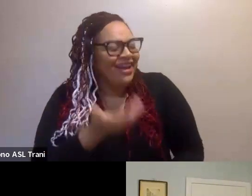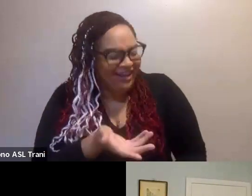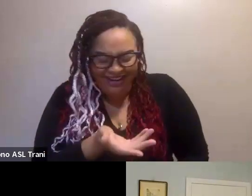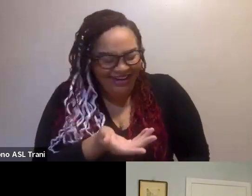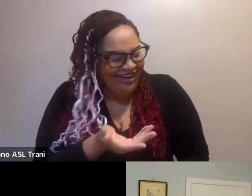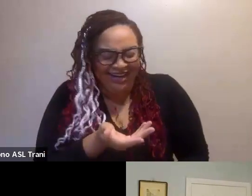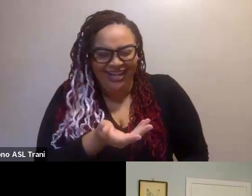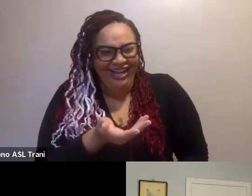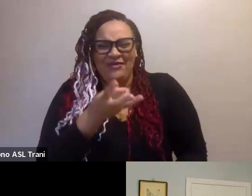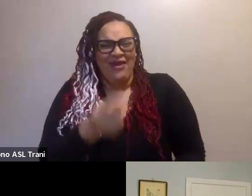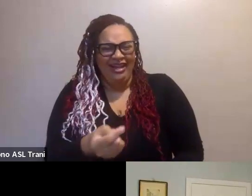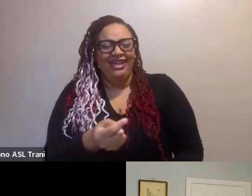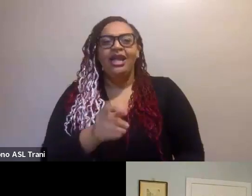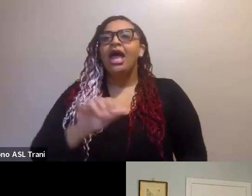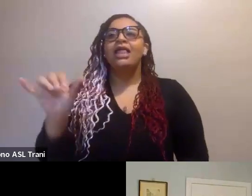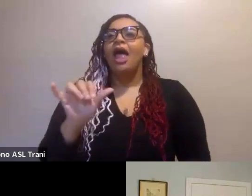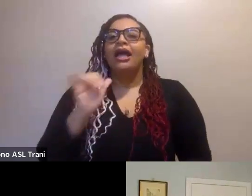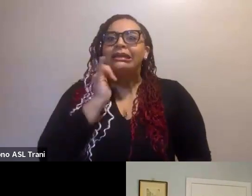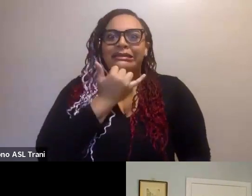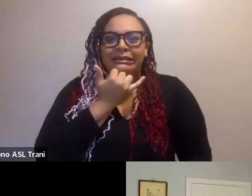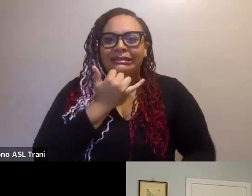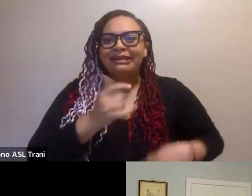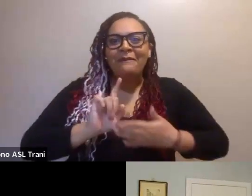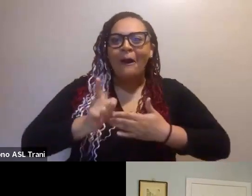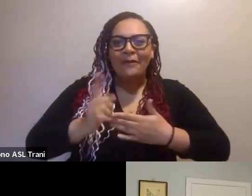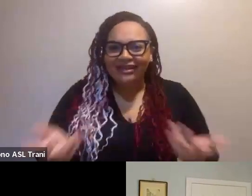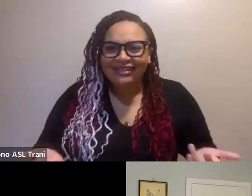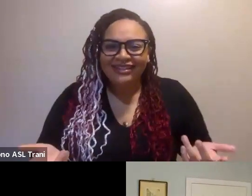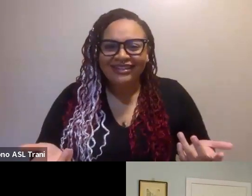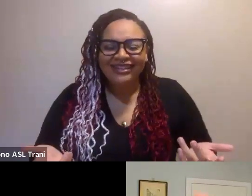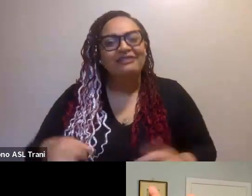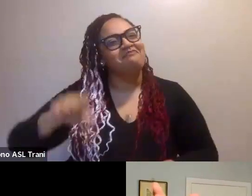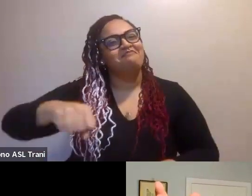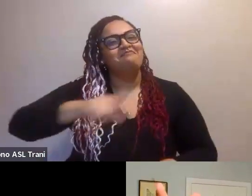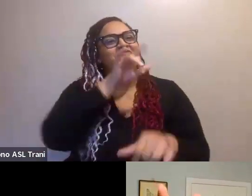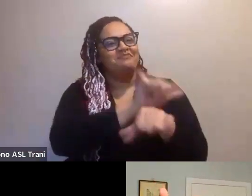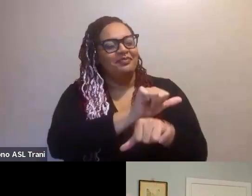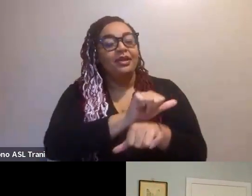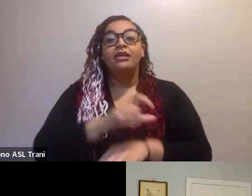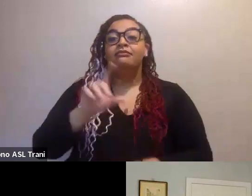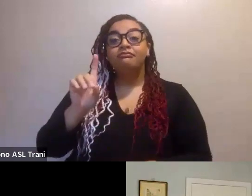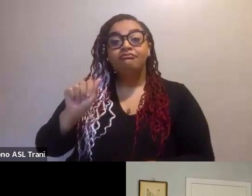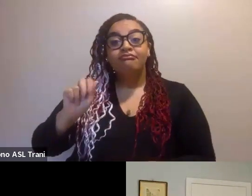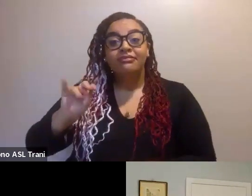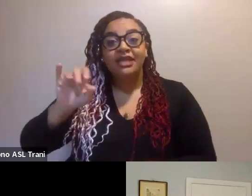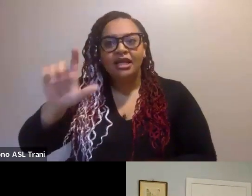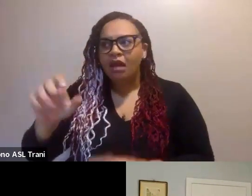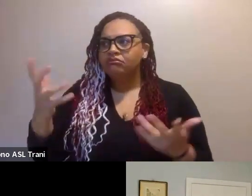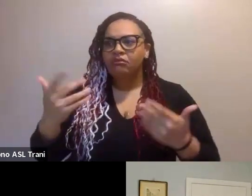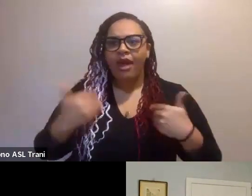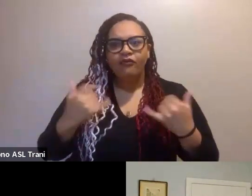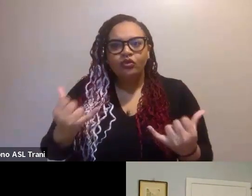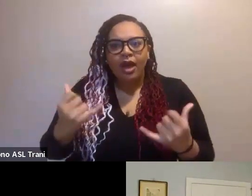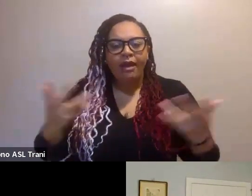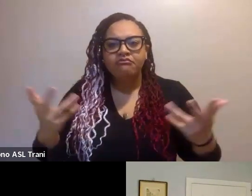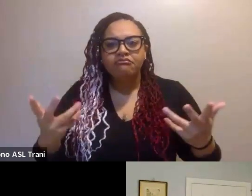It was like a blooper moment right there. Yes, definitely. Love that. Danielle, what do we have today? Spring brunch. That's